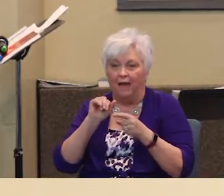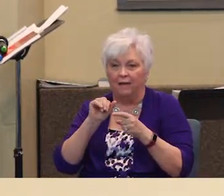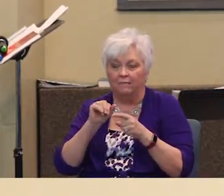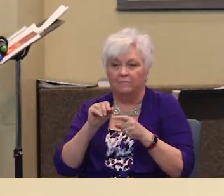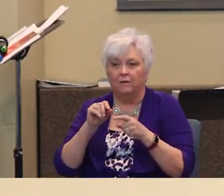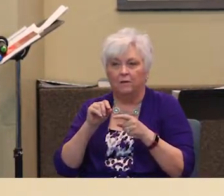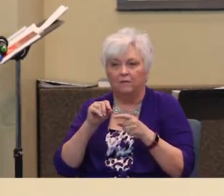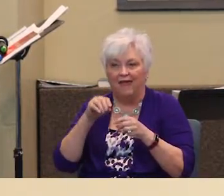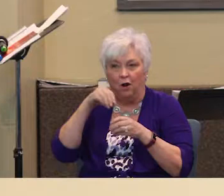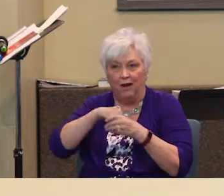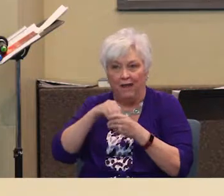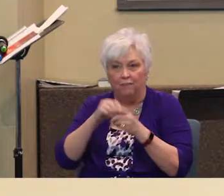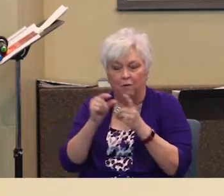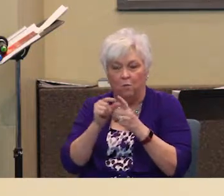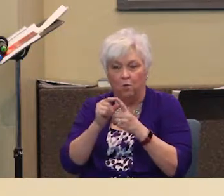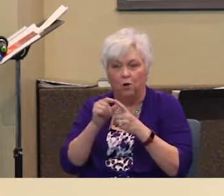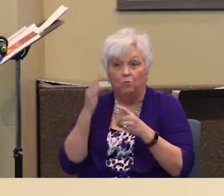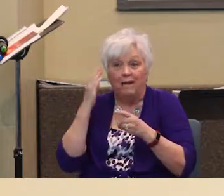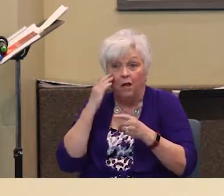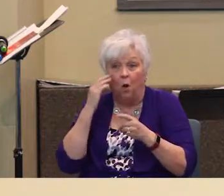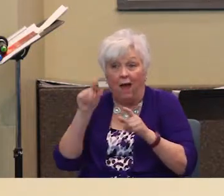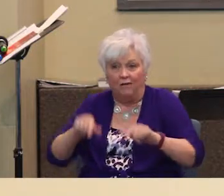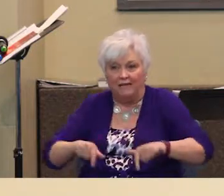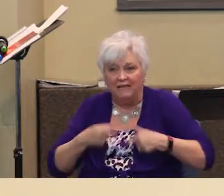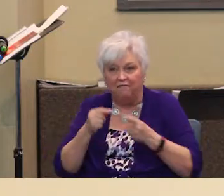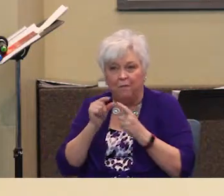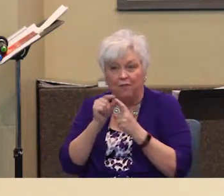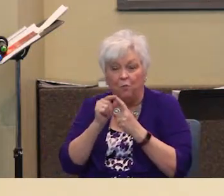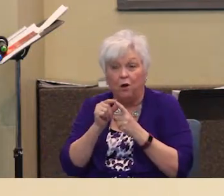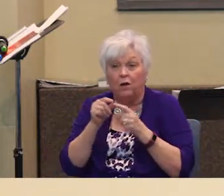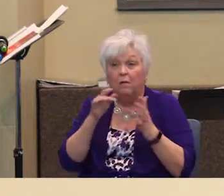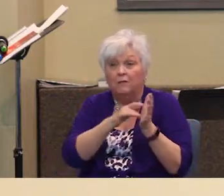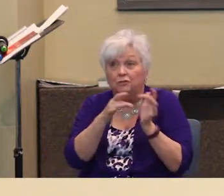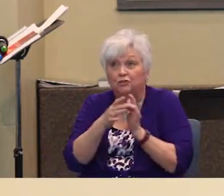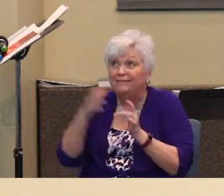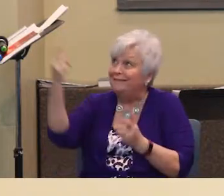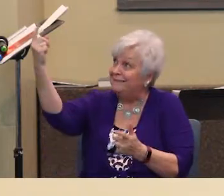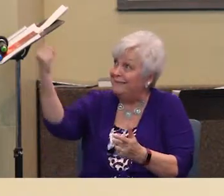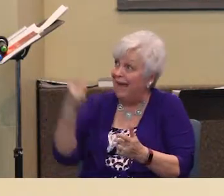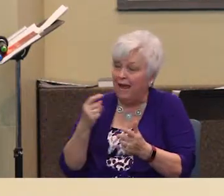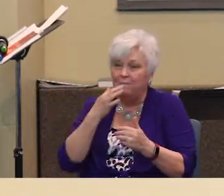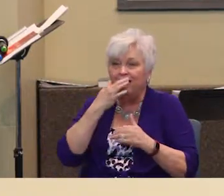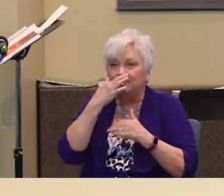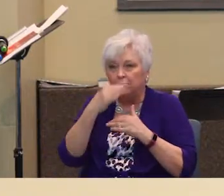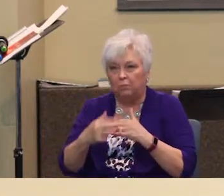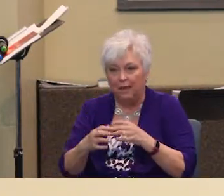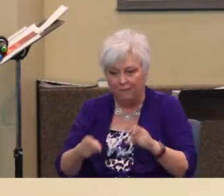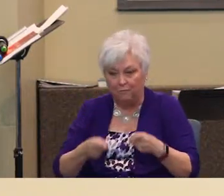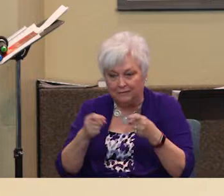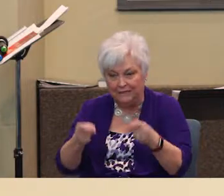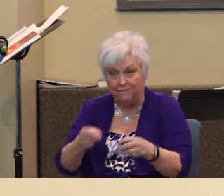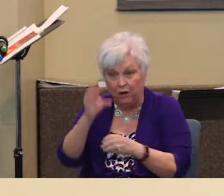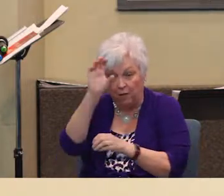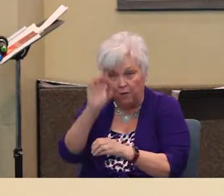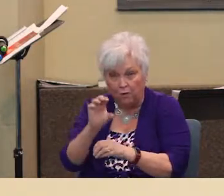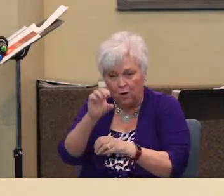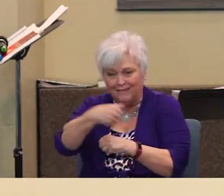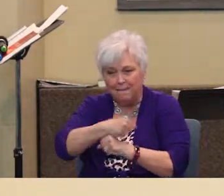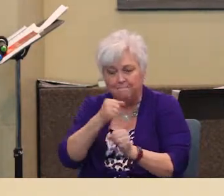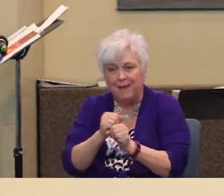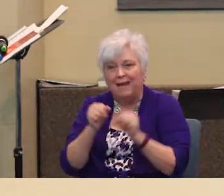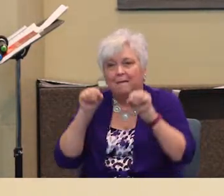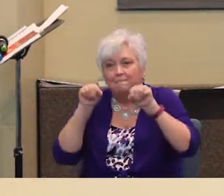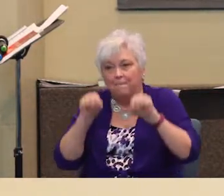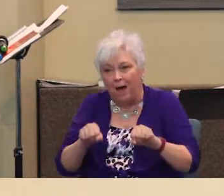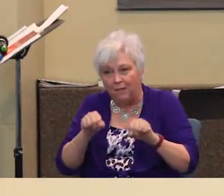Word. But when Jesus came, his blood that was shed on the cross made it possible for us